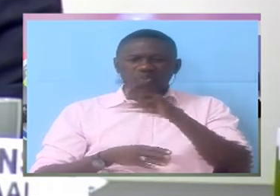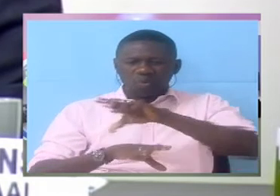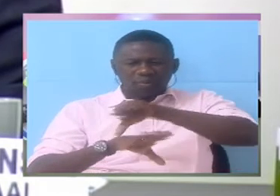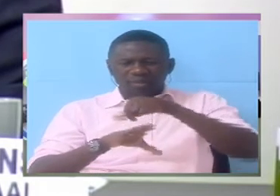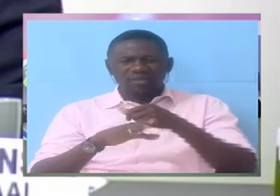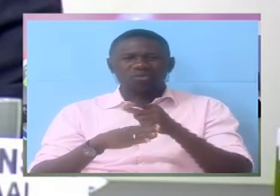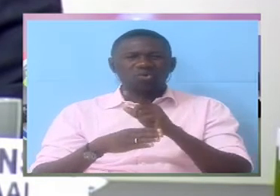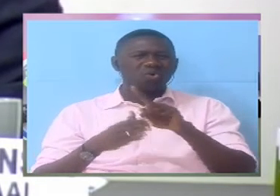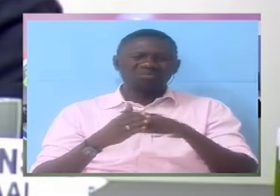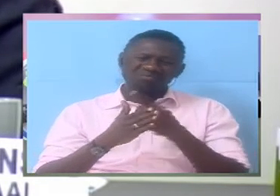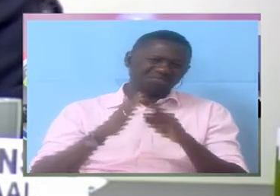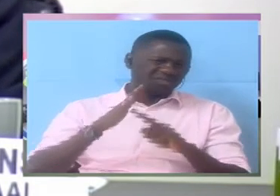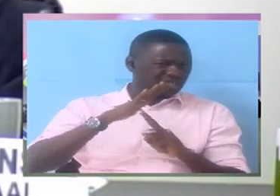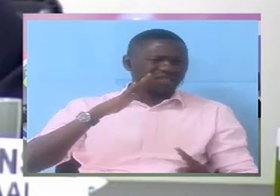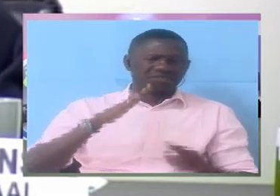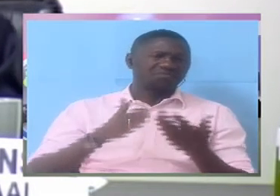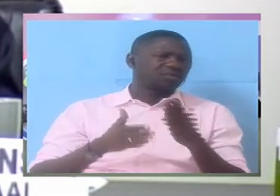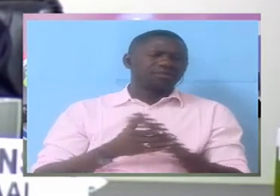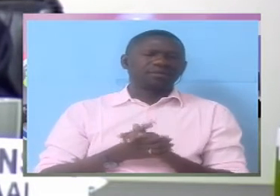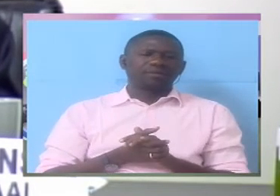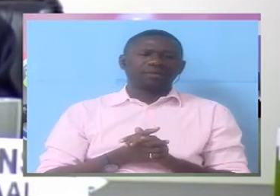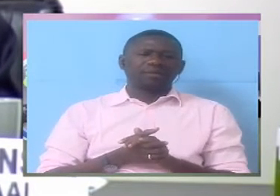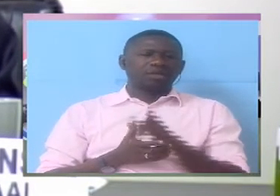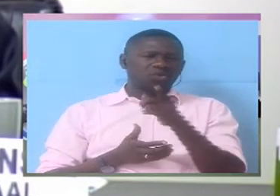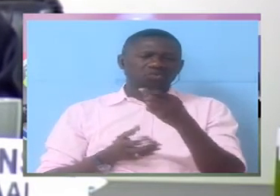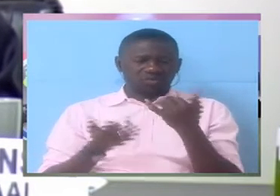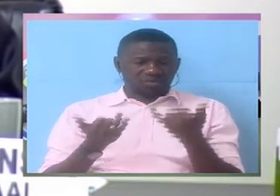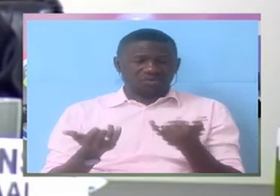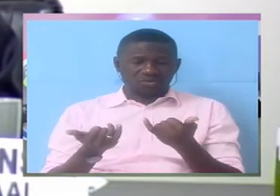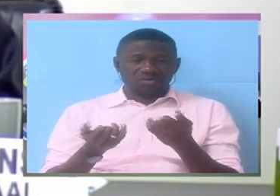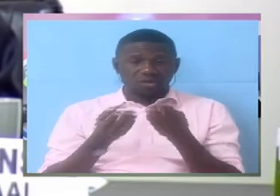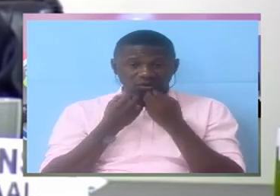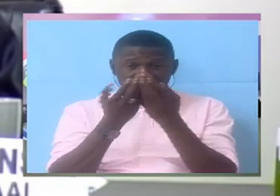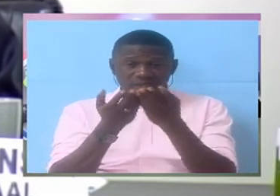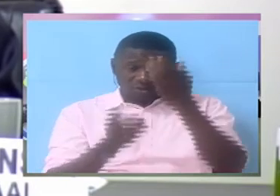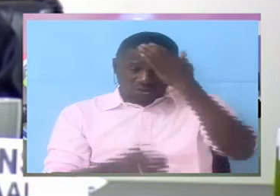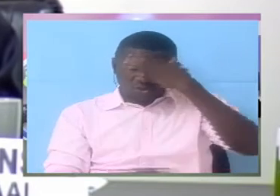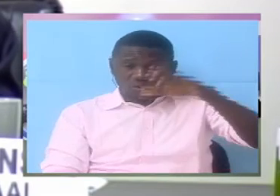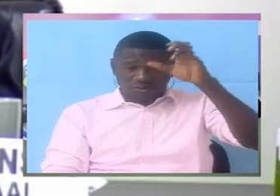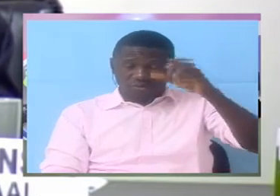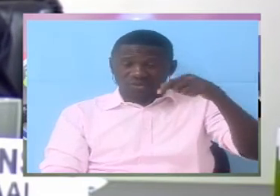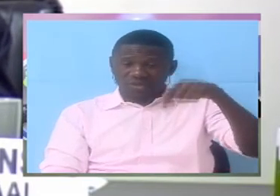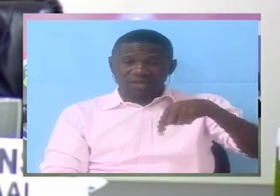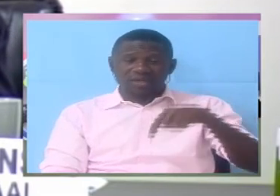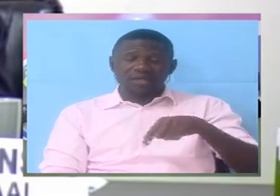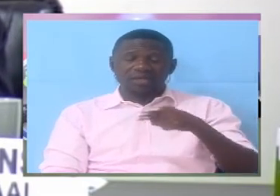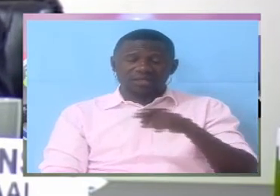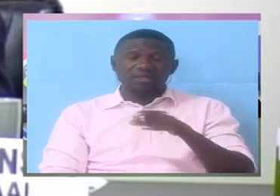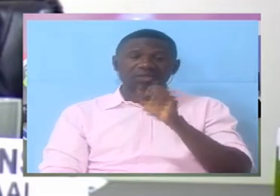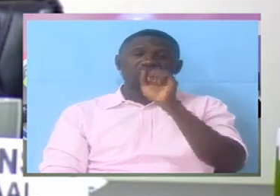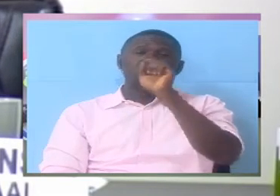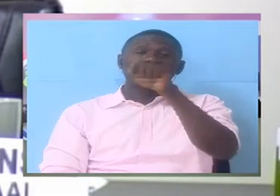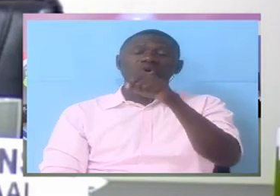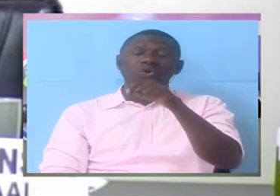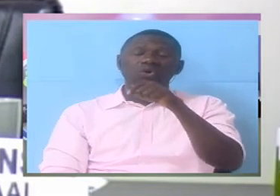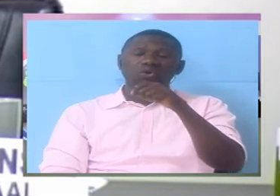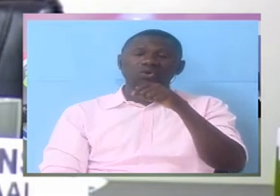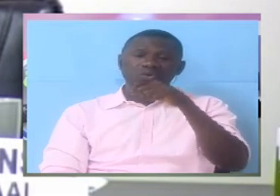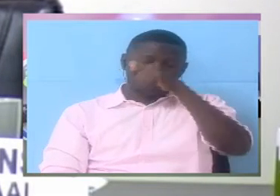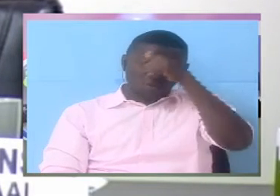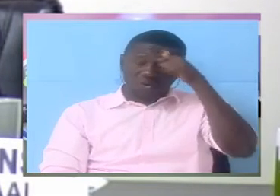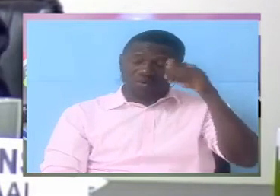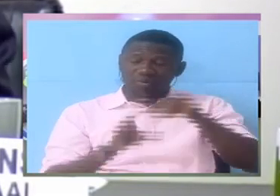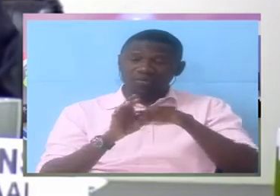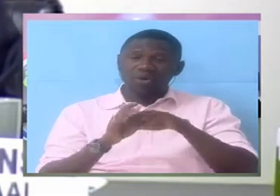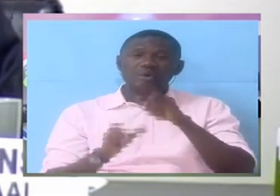less. You just told the commission. Commission, that it was your colleagues who also beat